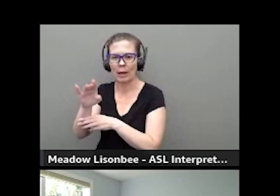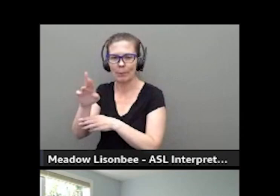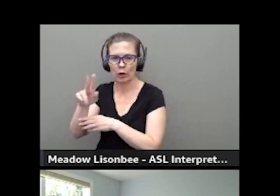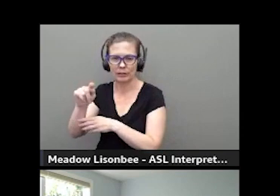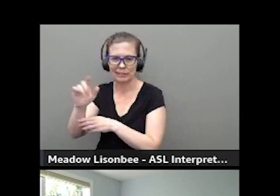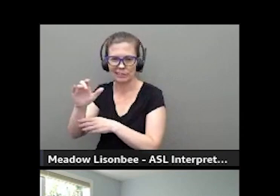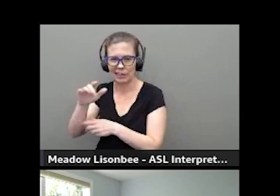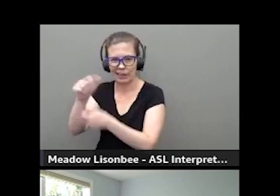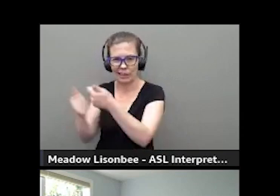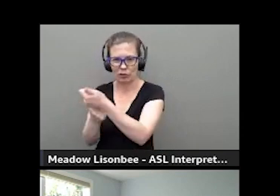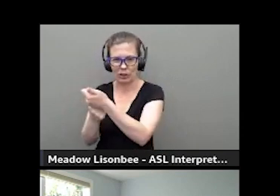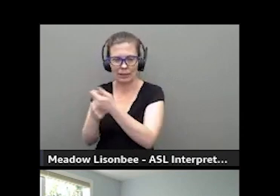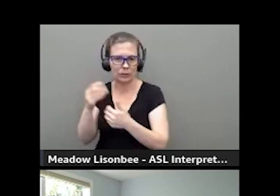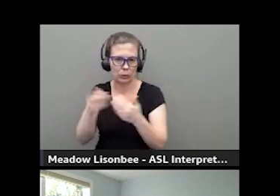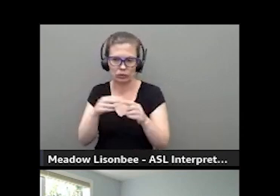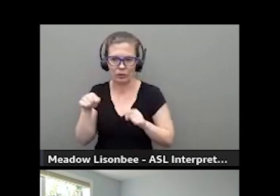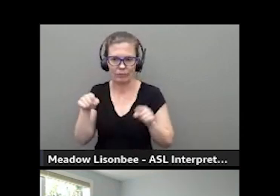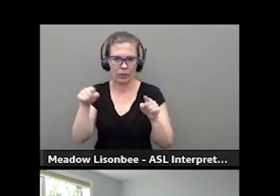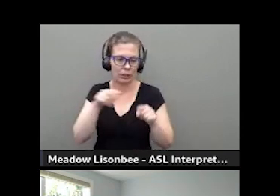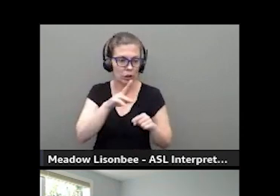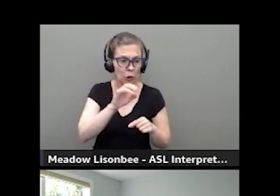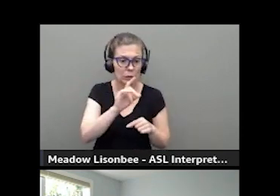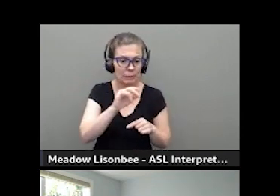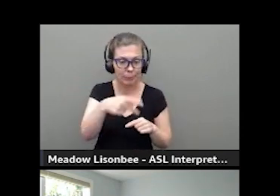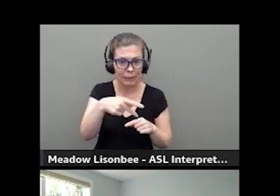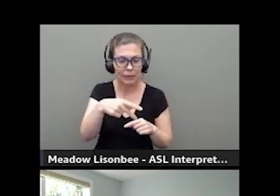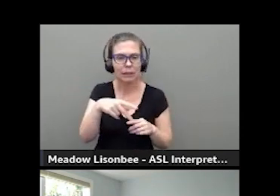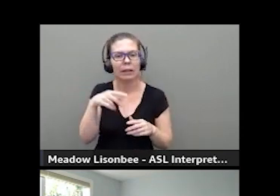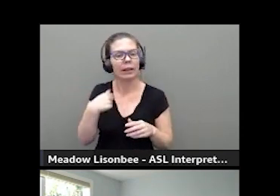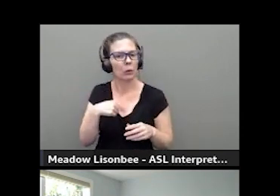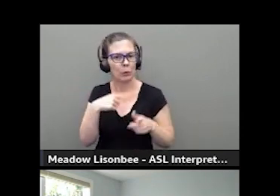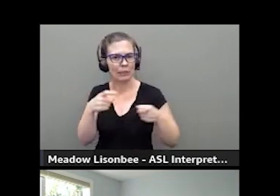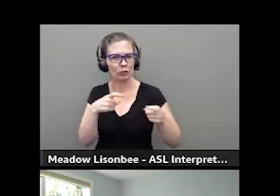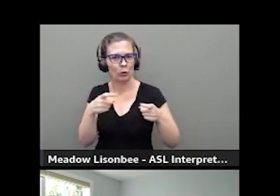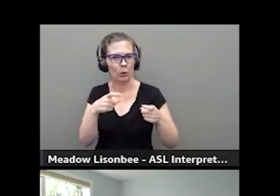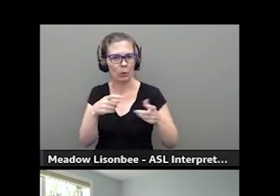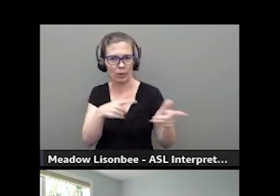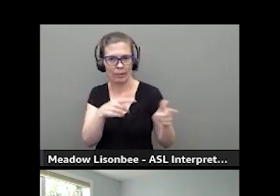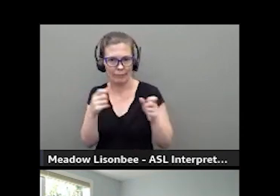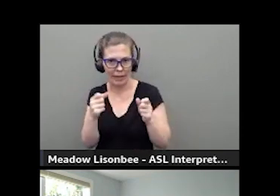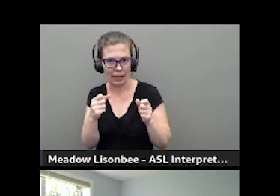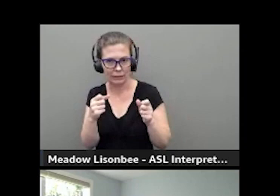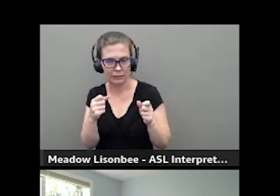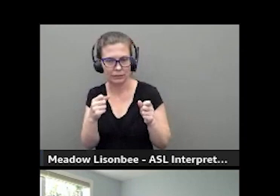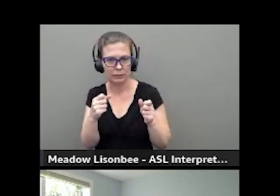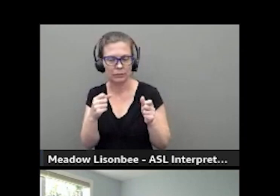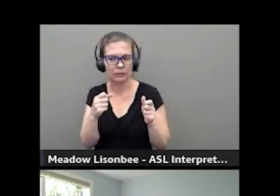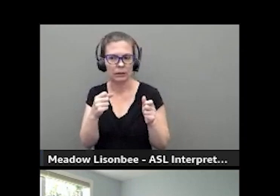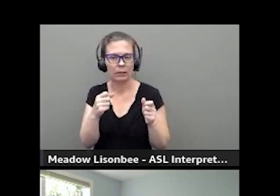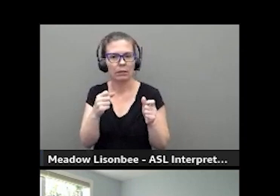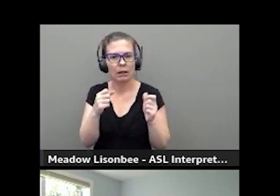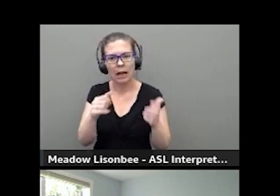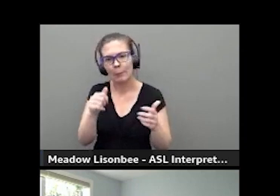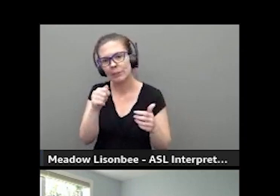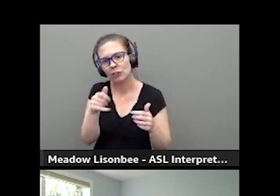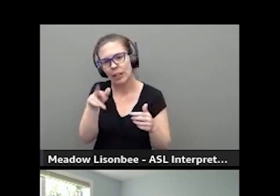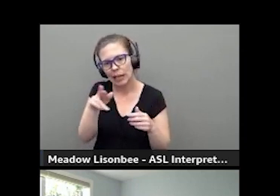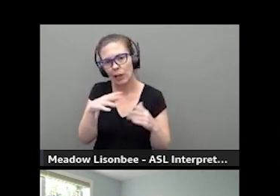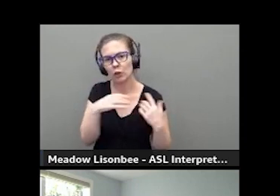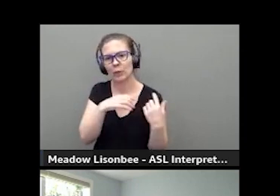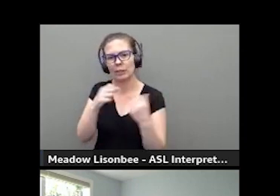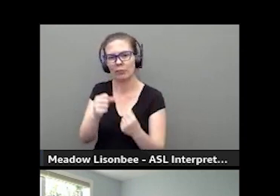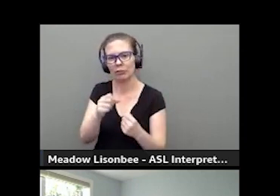so WebRTC is based off of UDP, which is we get to control how fast and how much error recovery we want in our